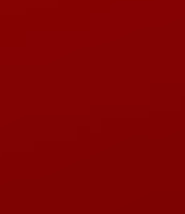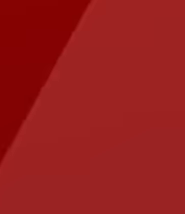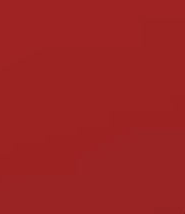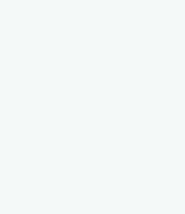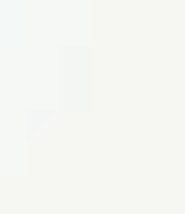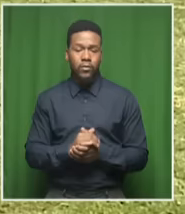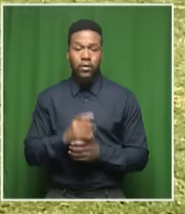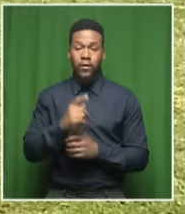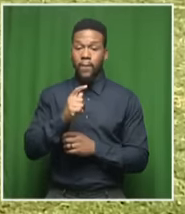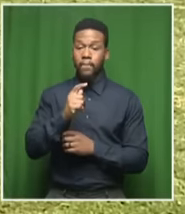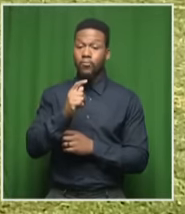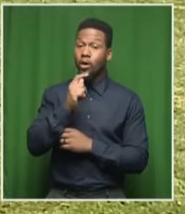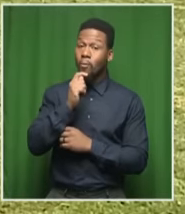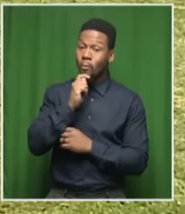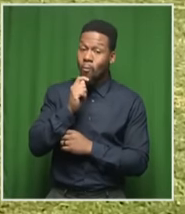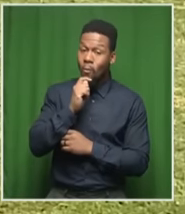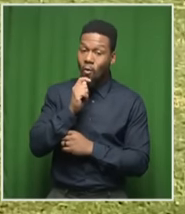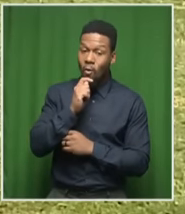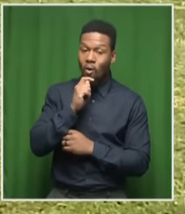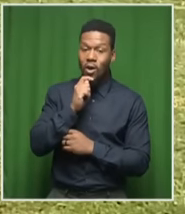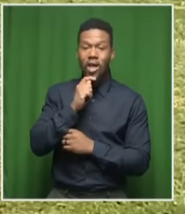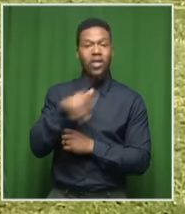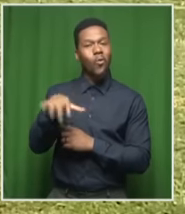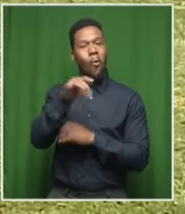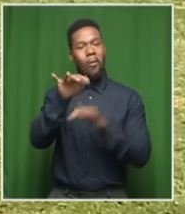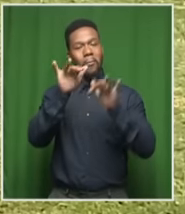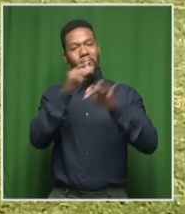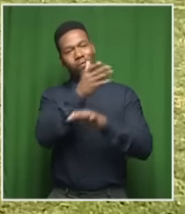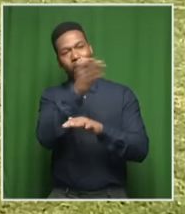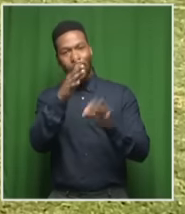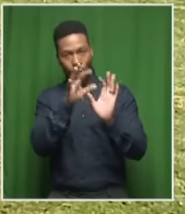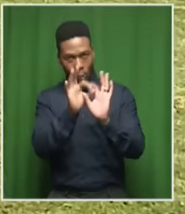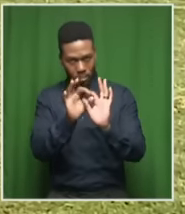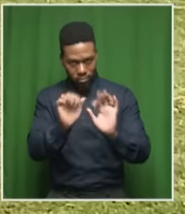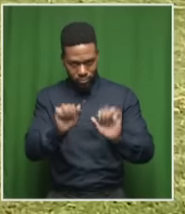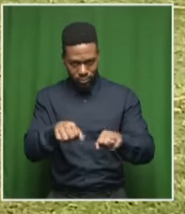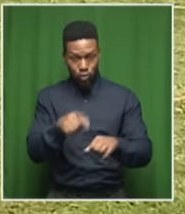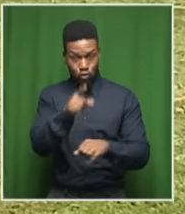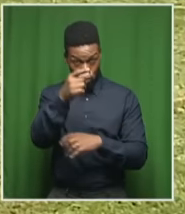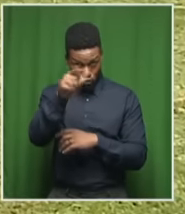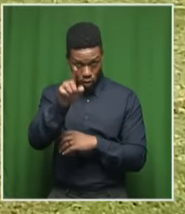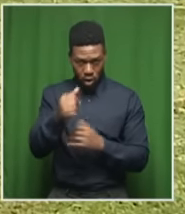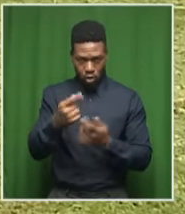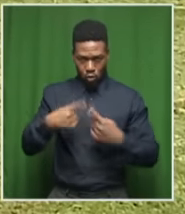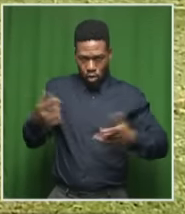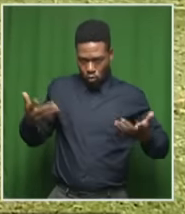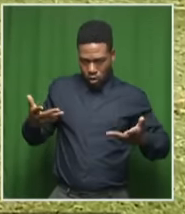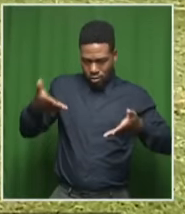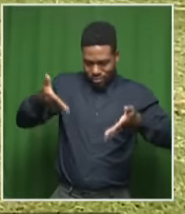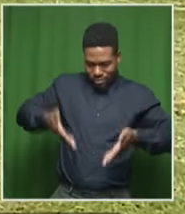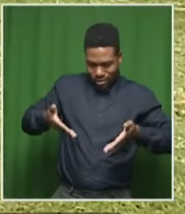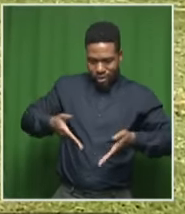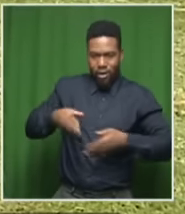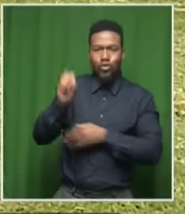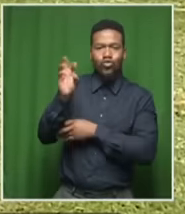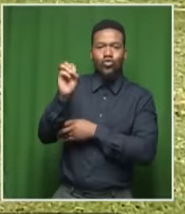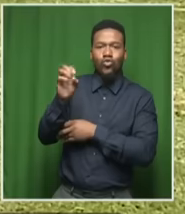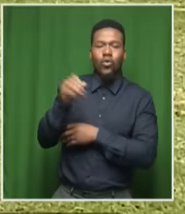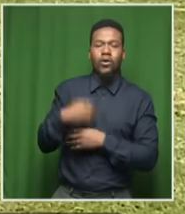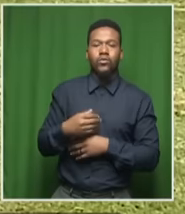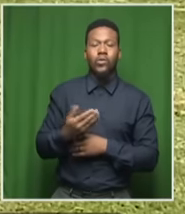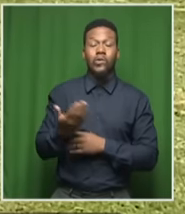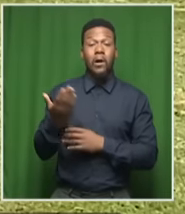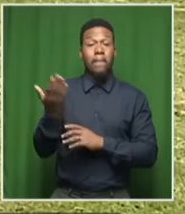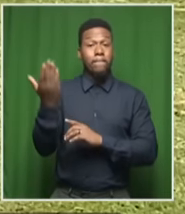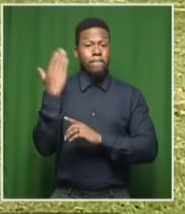Well, good morning, Naledi, and good morning to the viewers at home. Yes, you are correct. We are in Soweto today, where the former president is